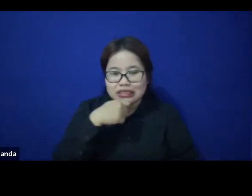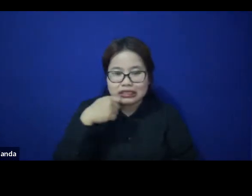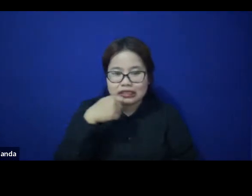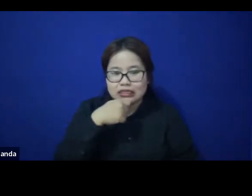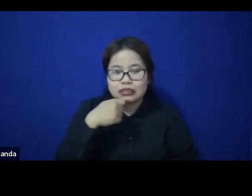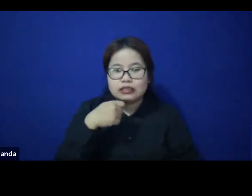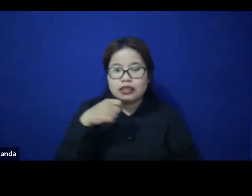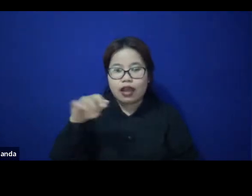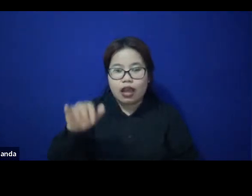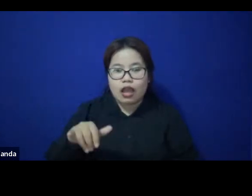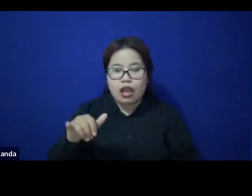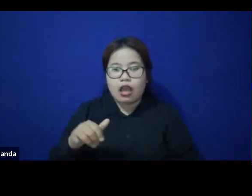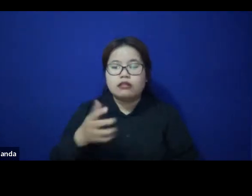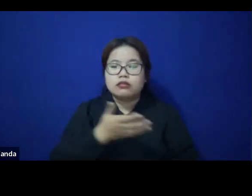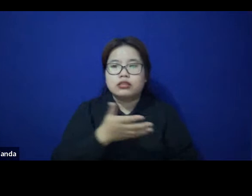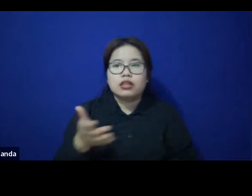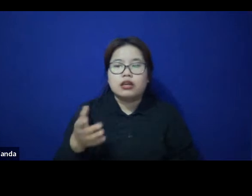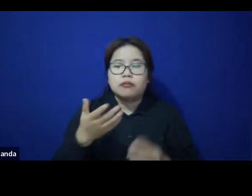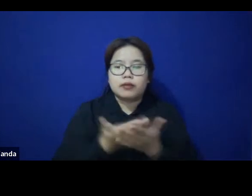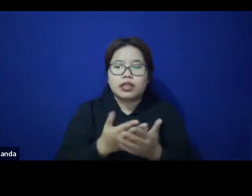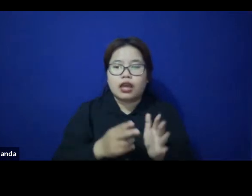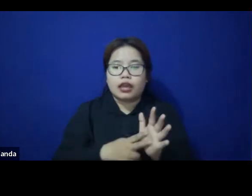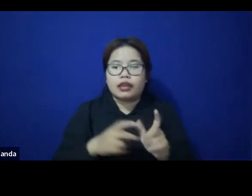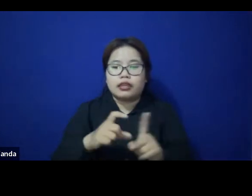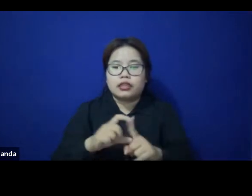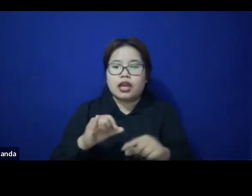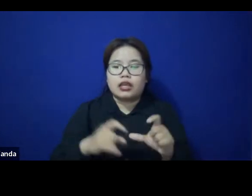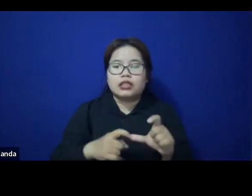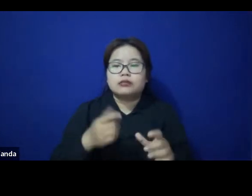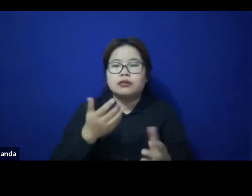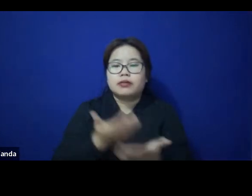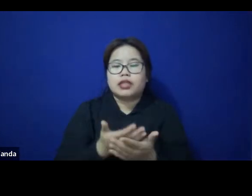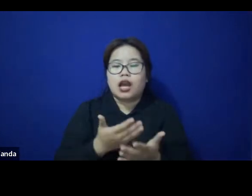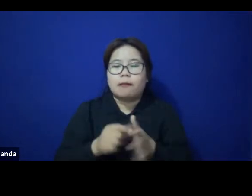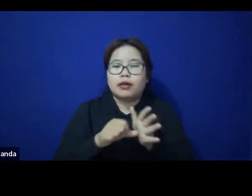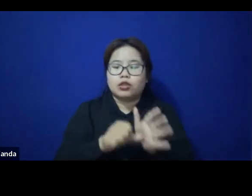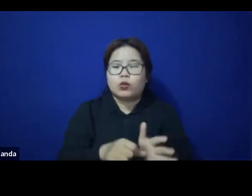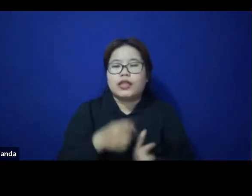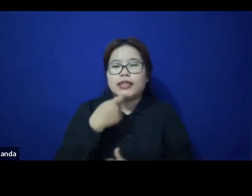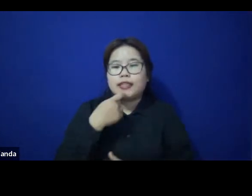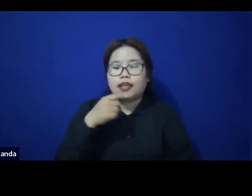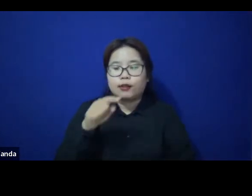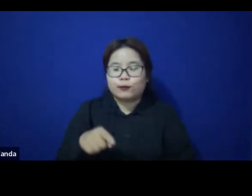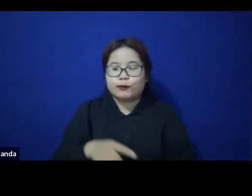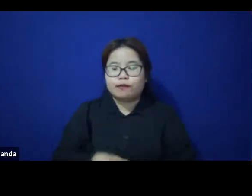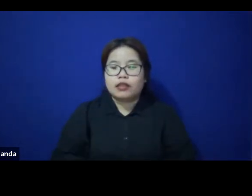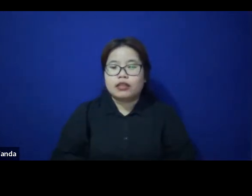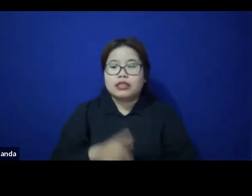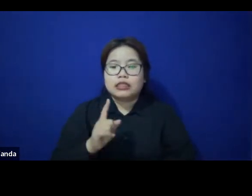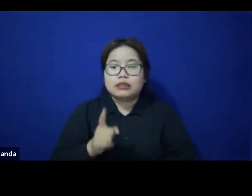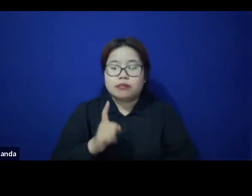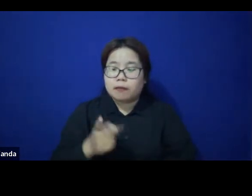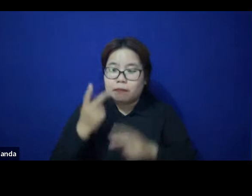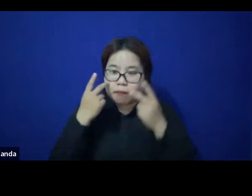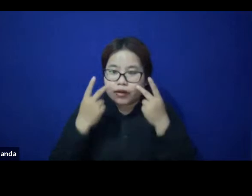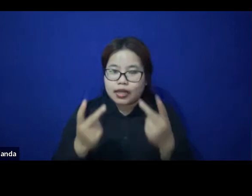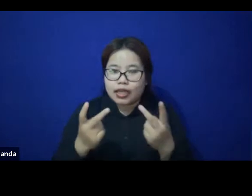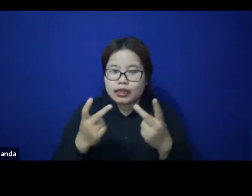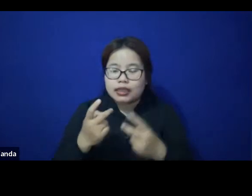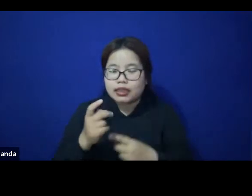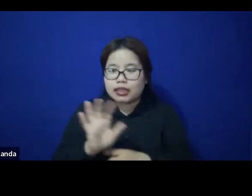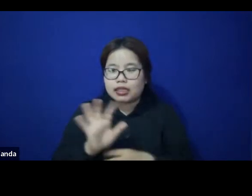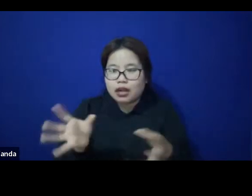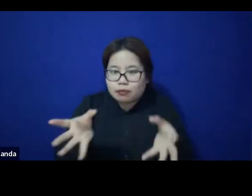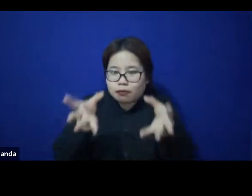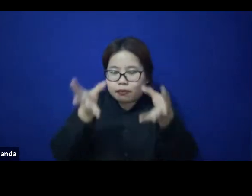is incredibly difficult because she doesn't understand the importance of doing so. Okay, and it's a very difficult task